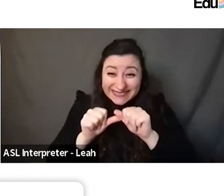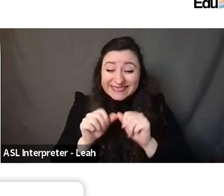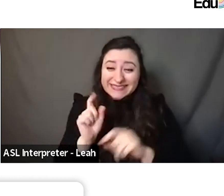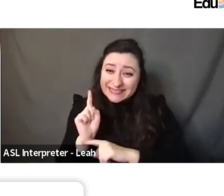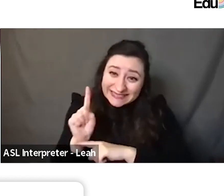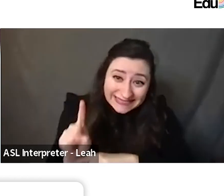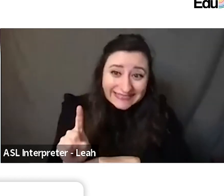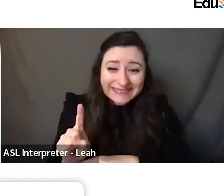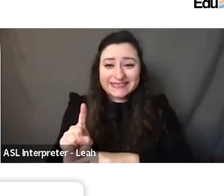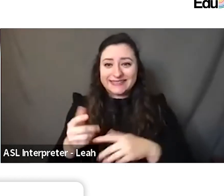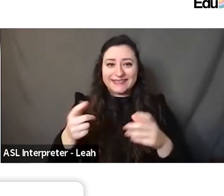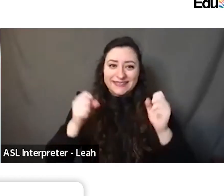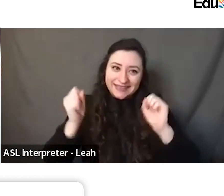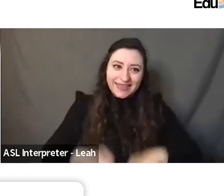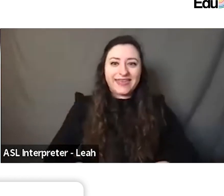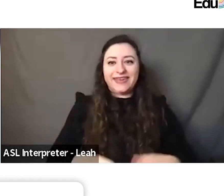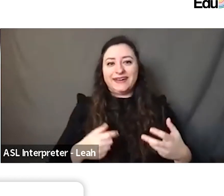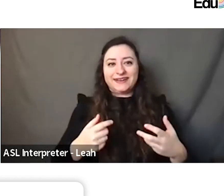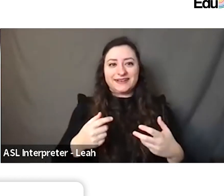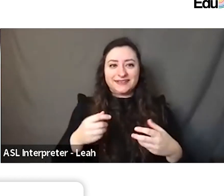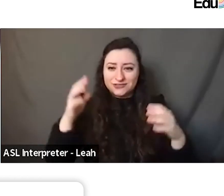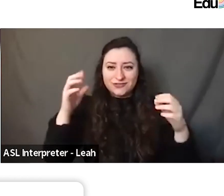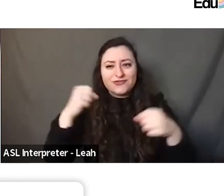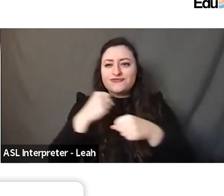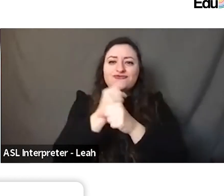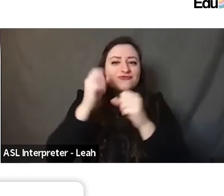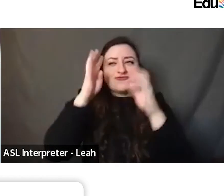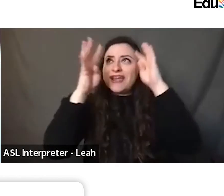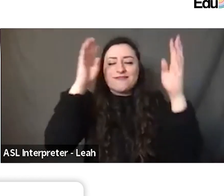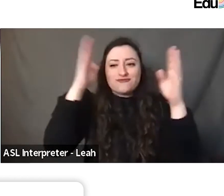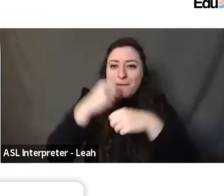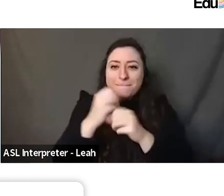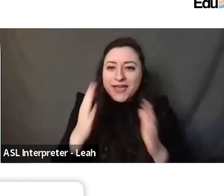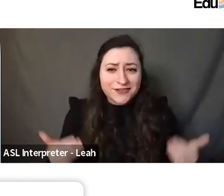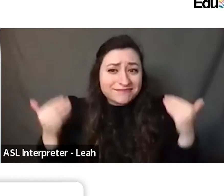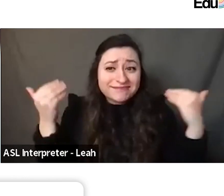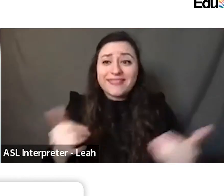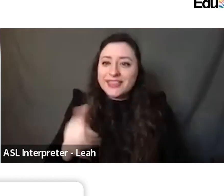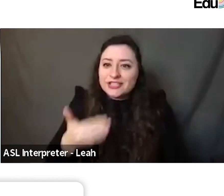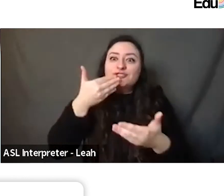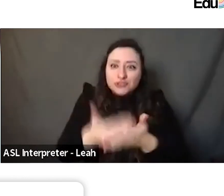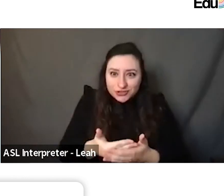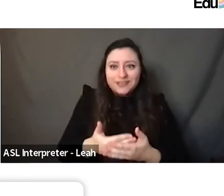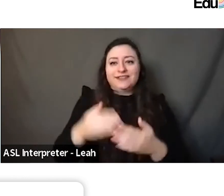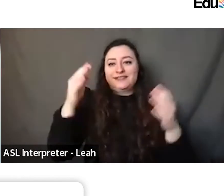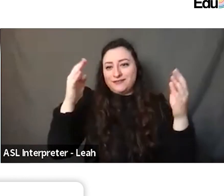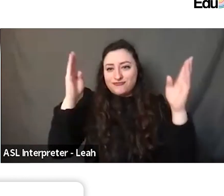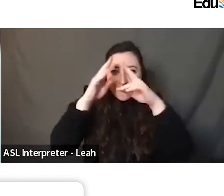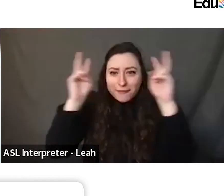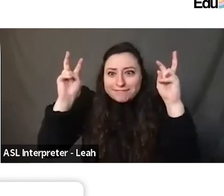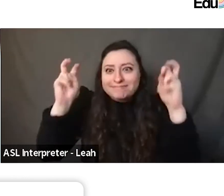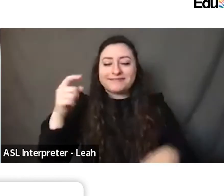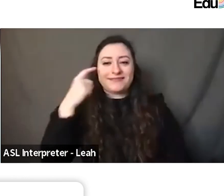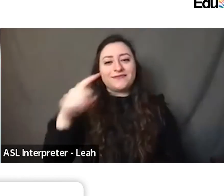in, be the creative troublemaker that we need here, because this is all good trouble for our collective